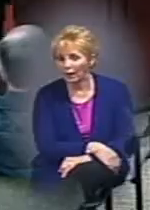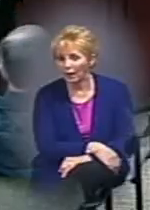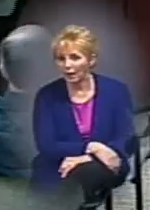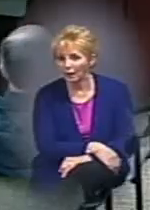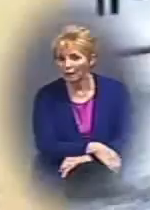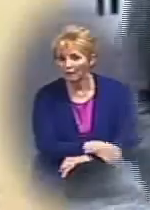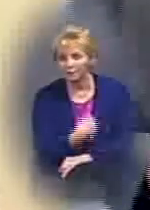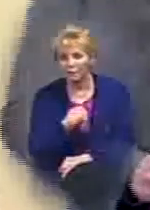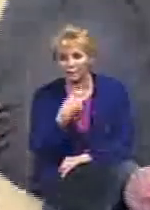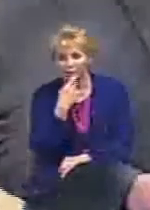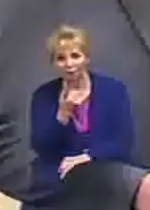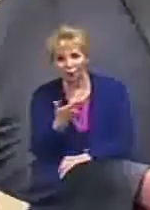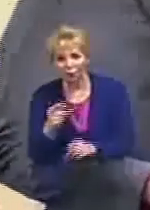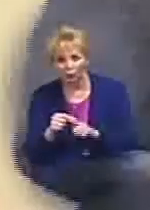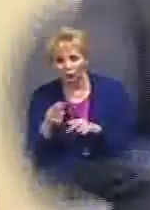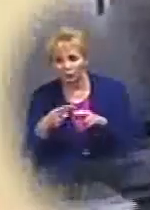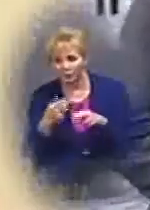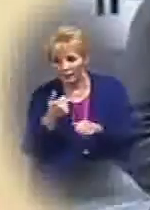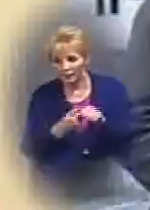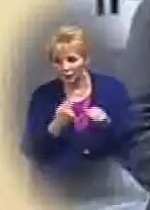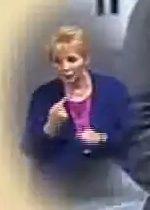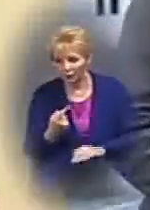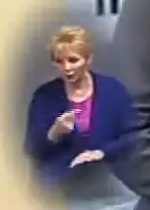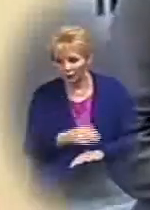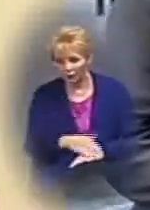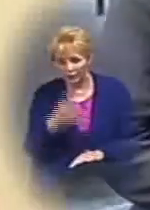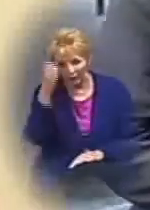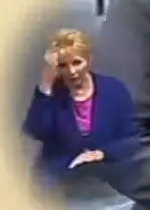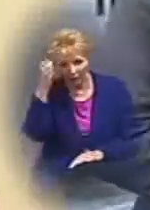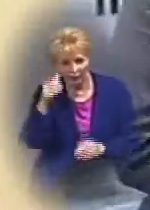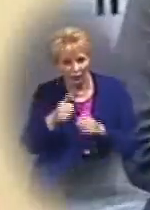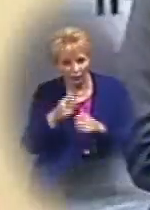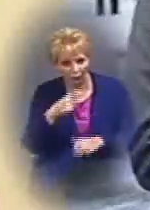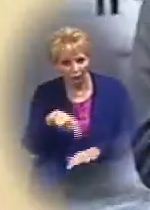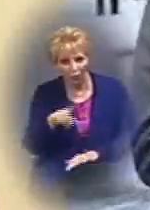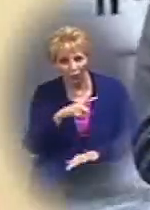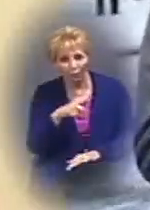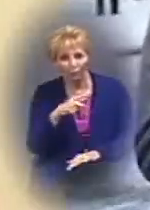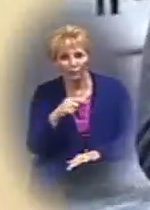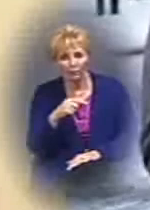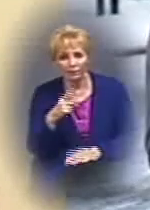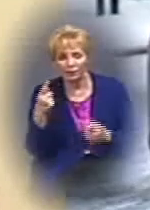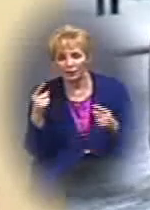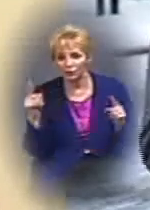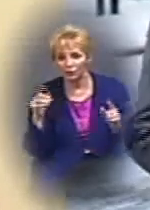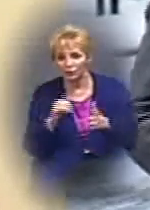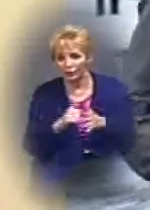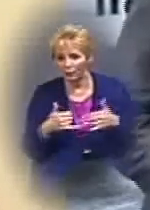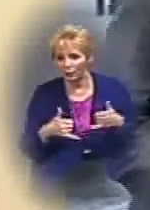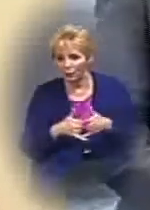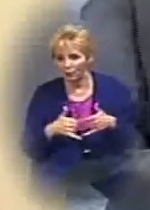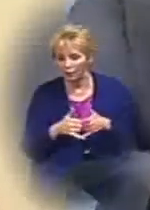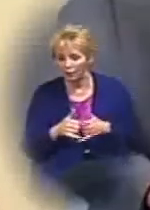I'll say a few words about each one, the concept, and also how you all achieve that award.